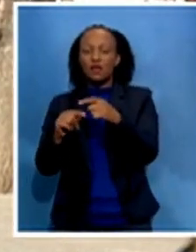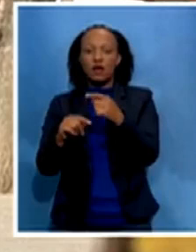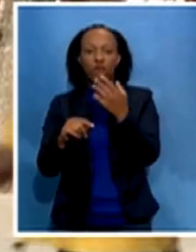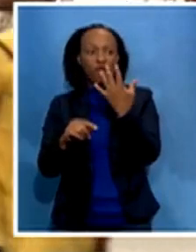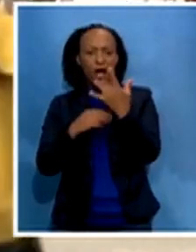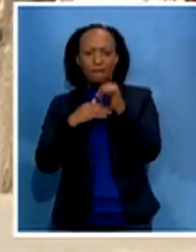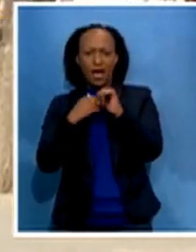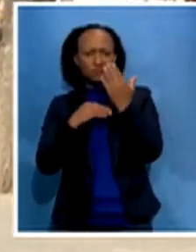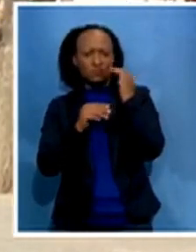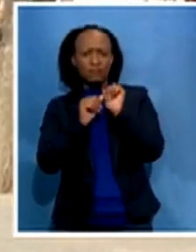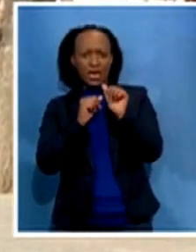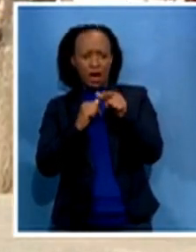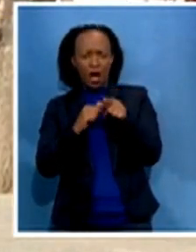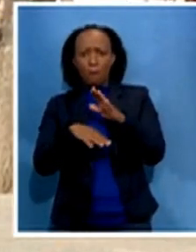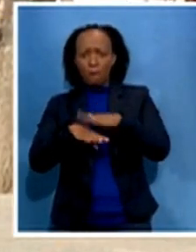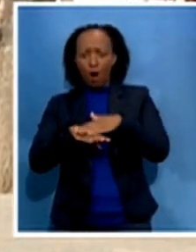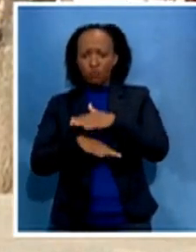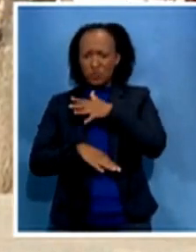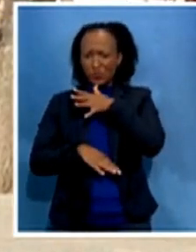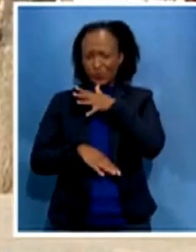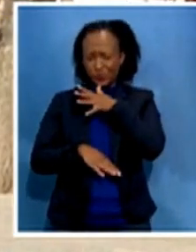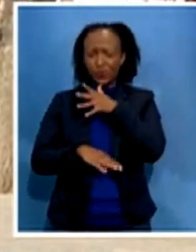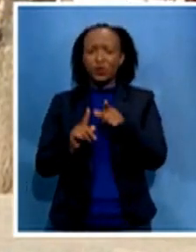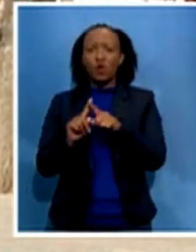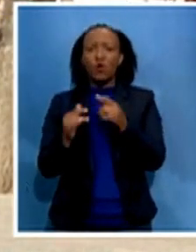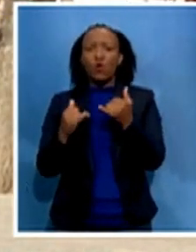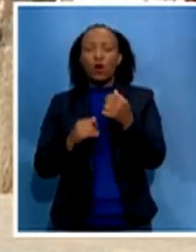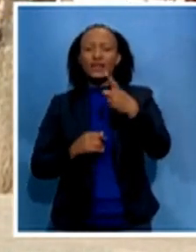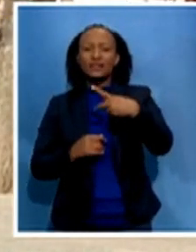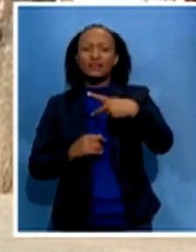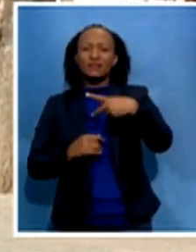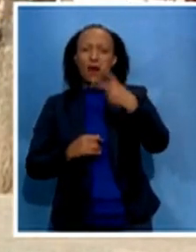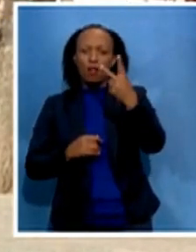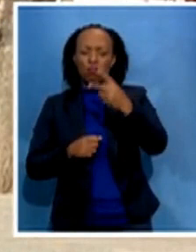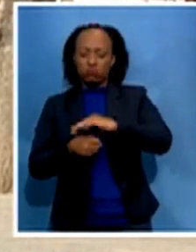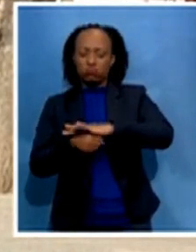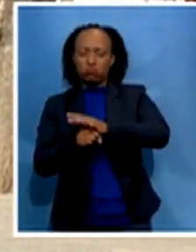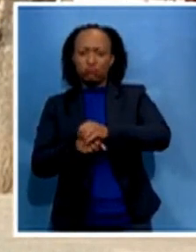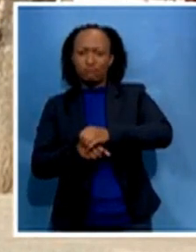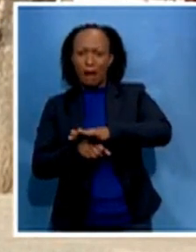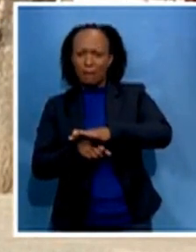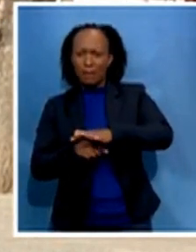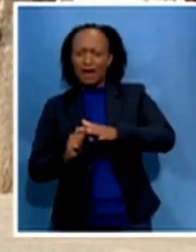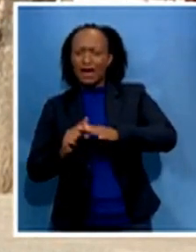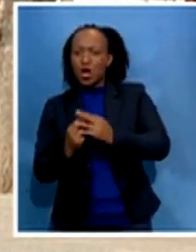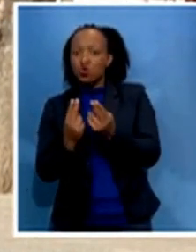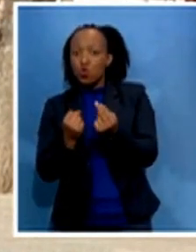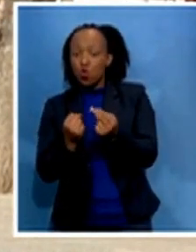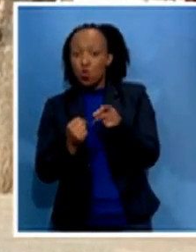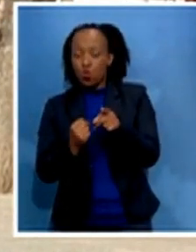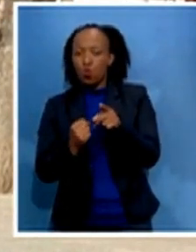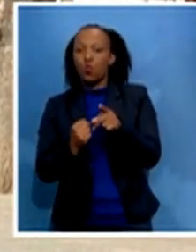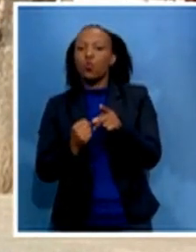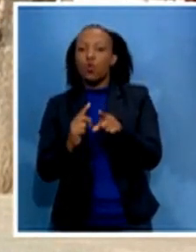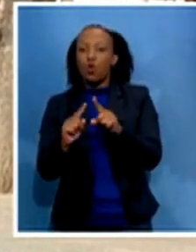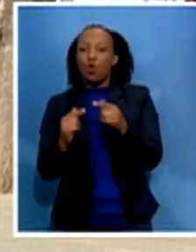there's now a new double mutant strain of the coronavirus here in India. A genome sequencing study of about